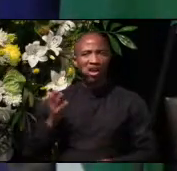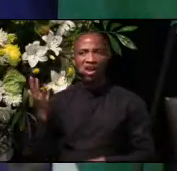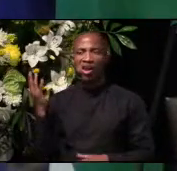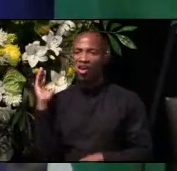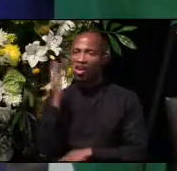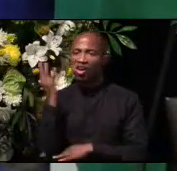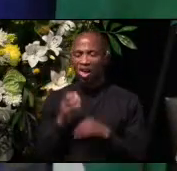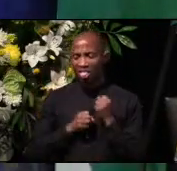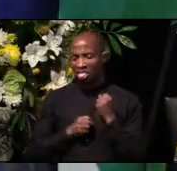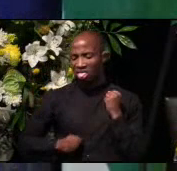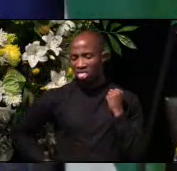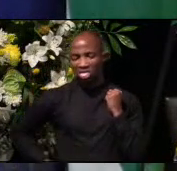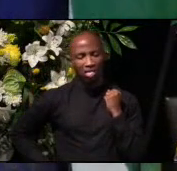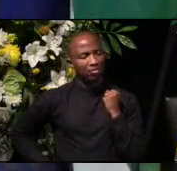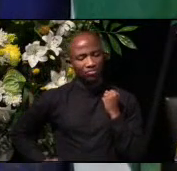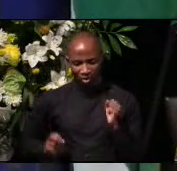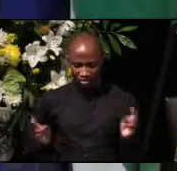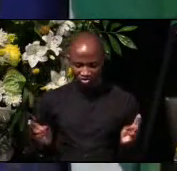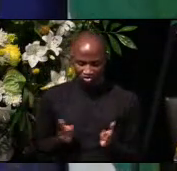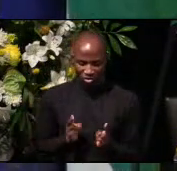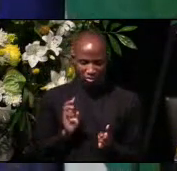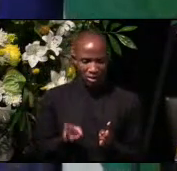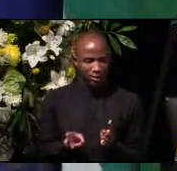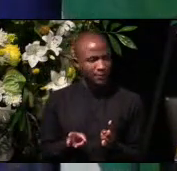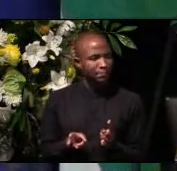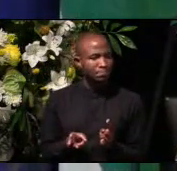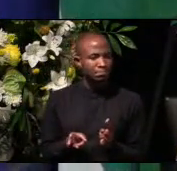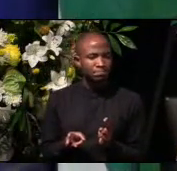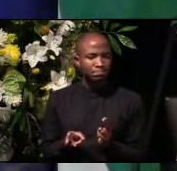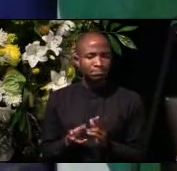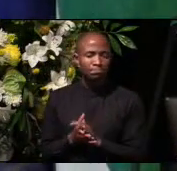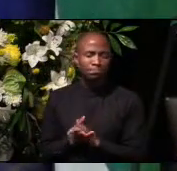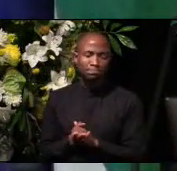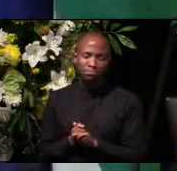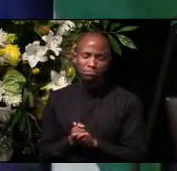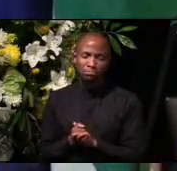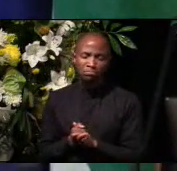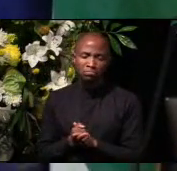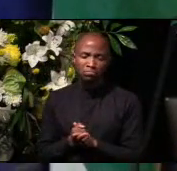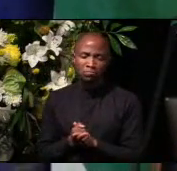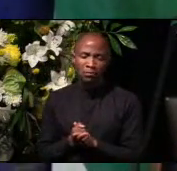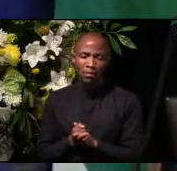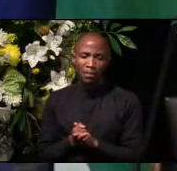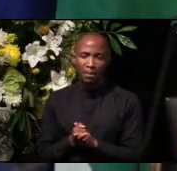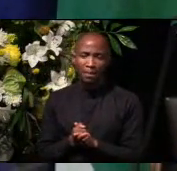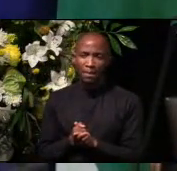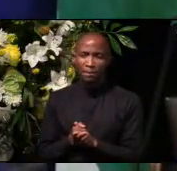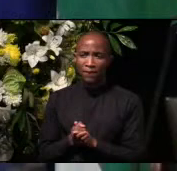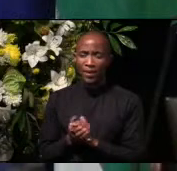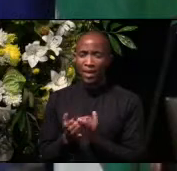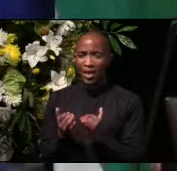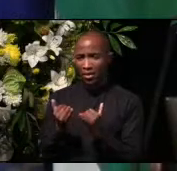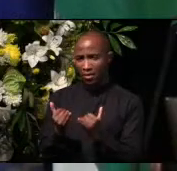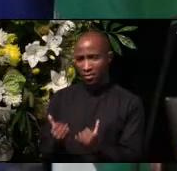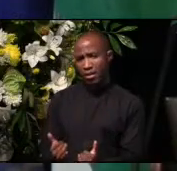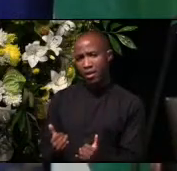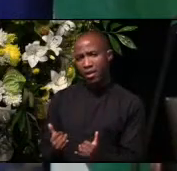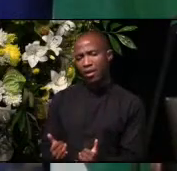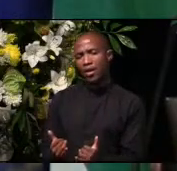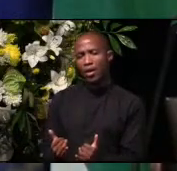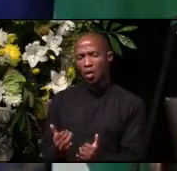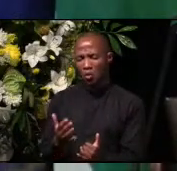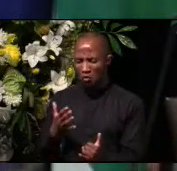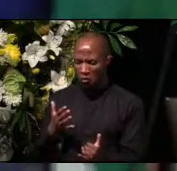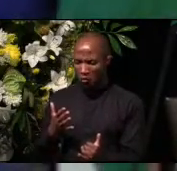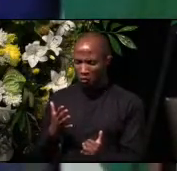in my response our conversation this afternoon is on the resetting of South Africa's Journey